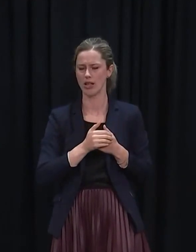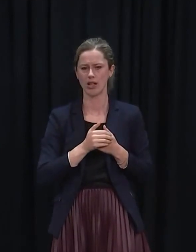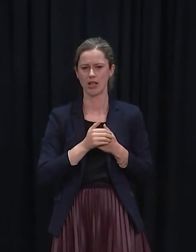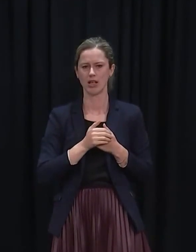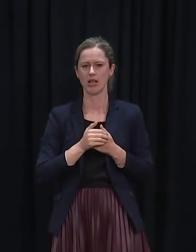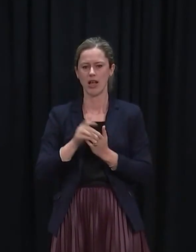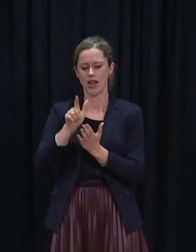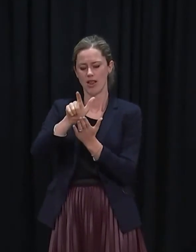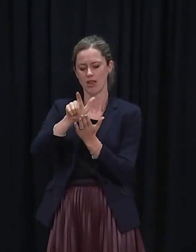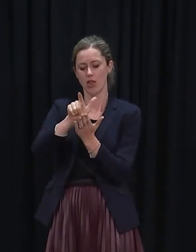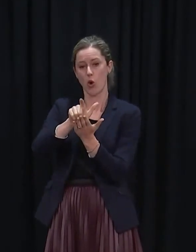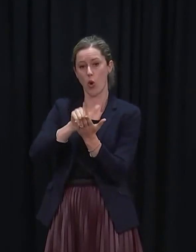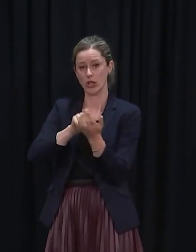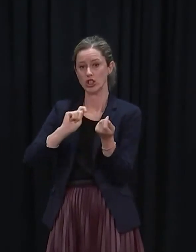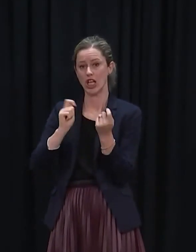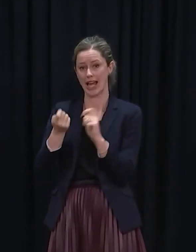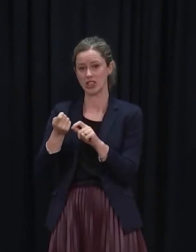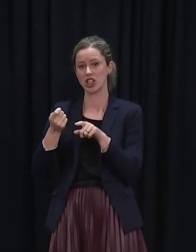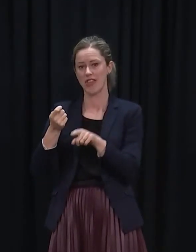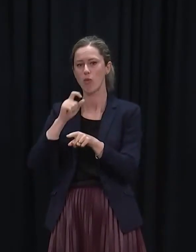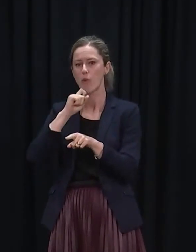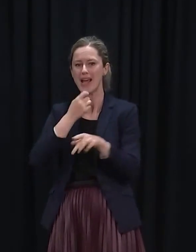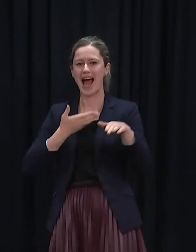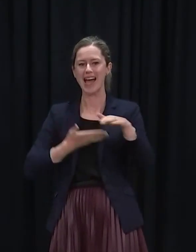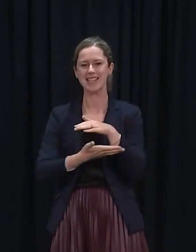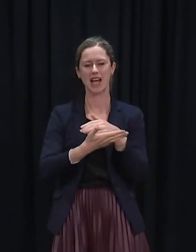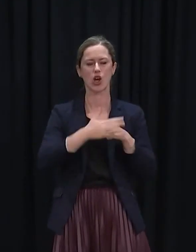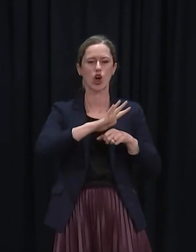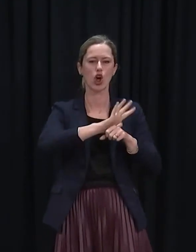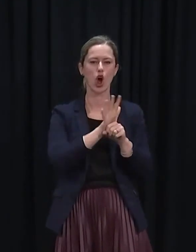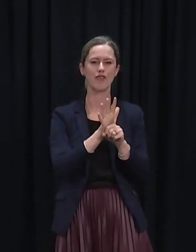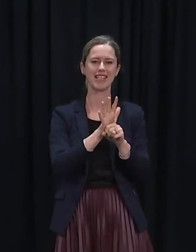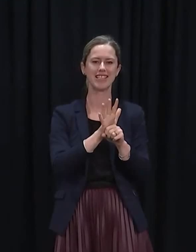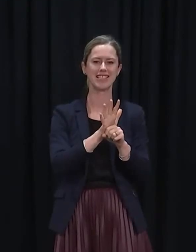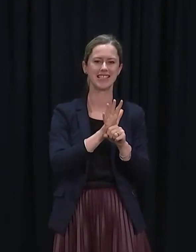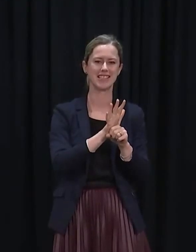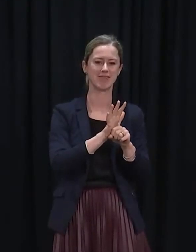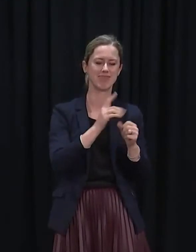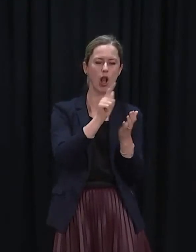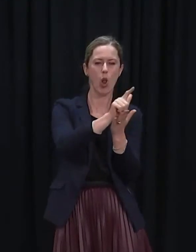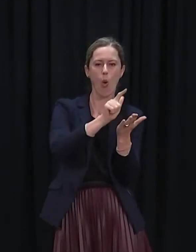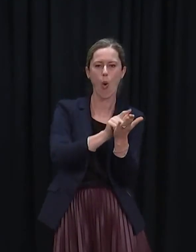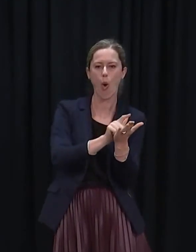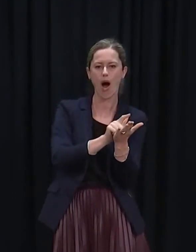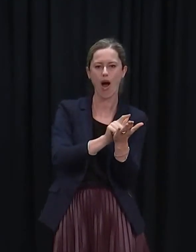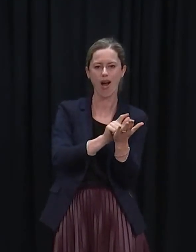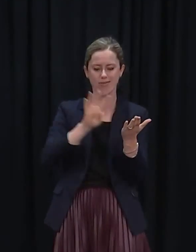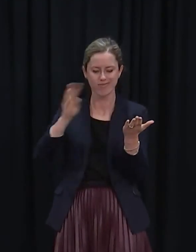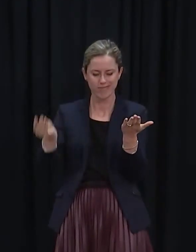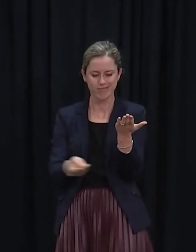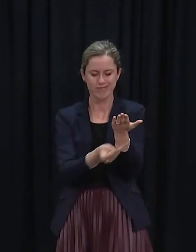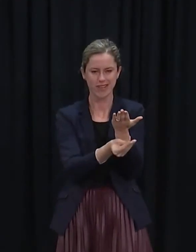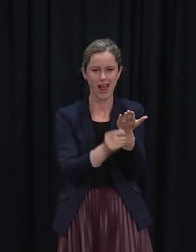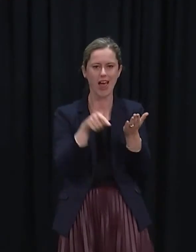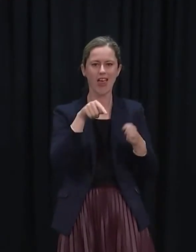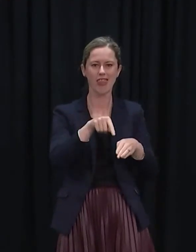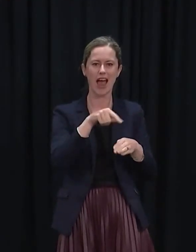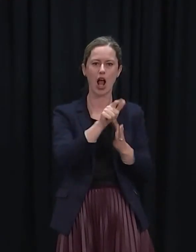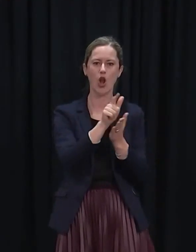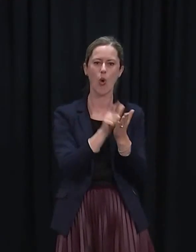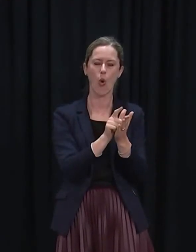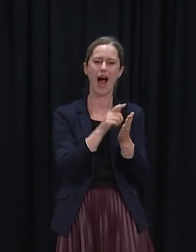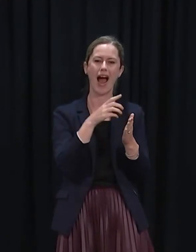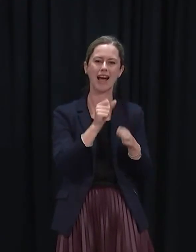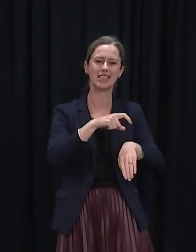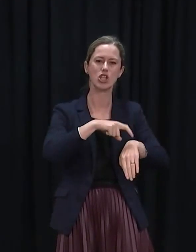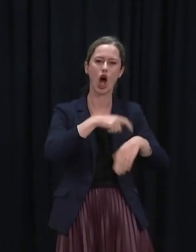allow the use of vaccination certificates will be within the COVID-19 Public Health Response Act framework. That's a time-limited piece